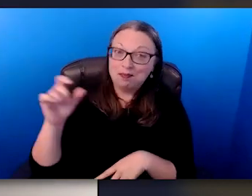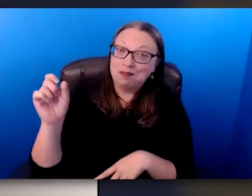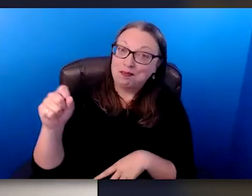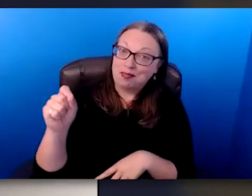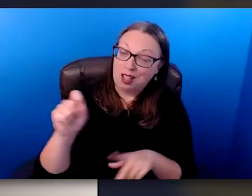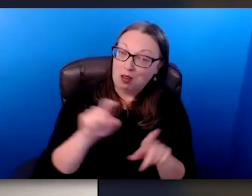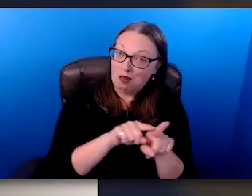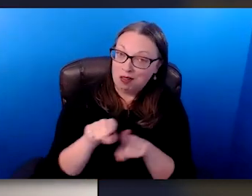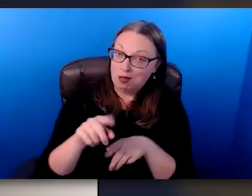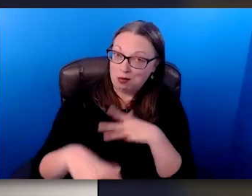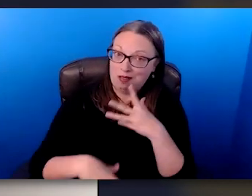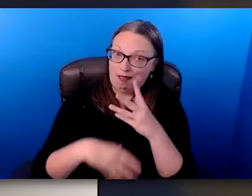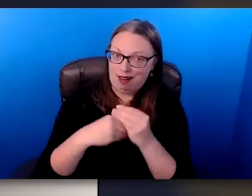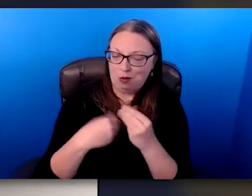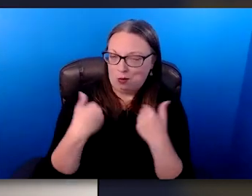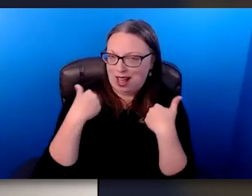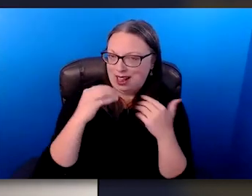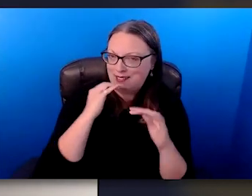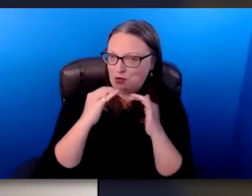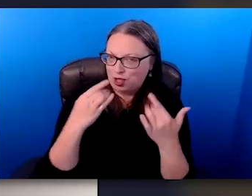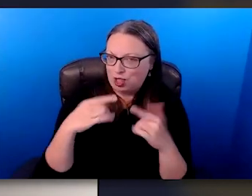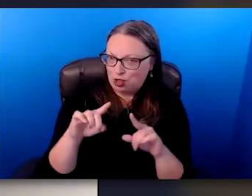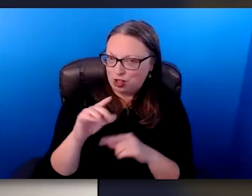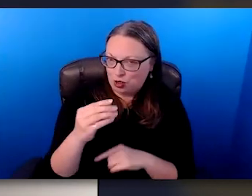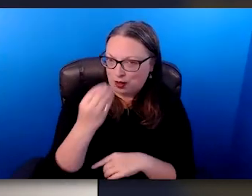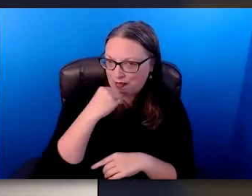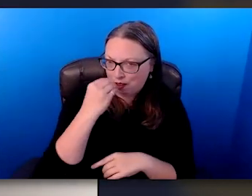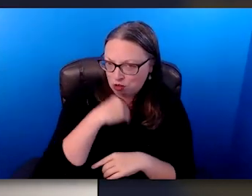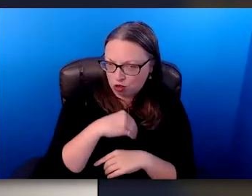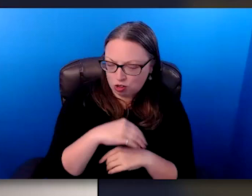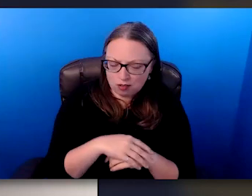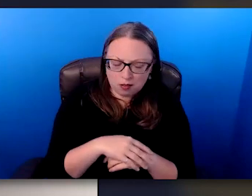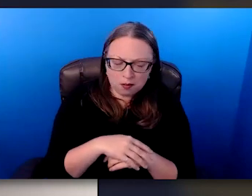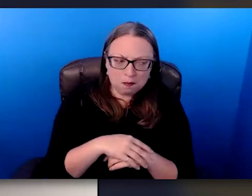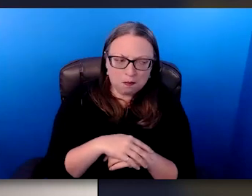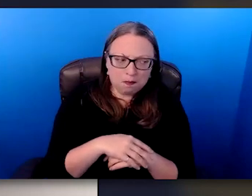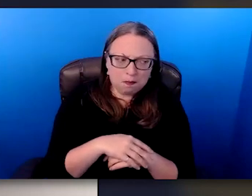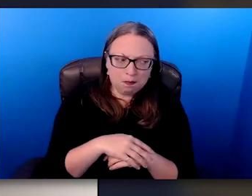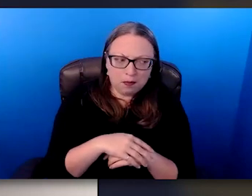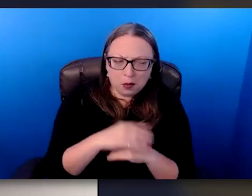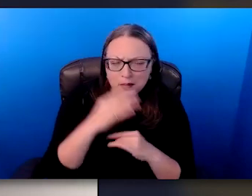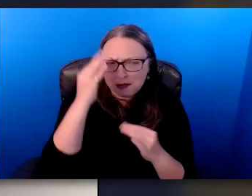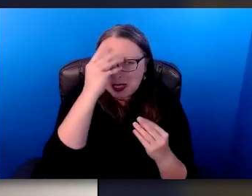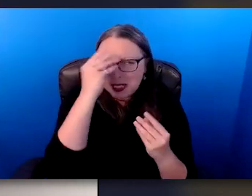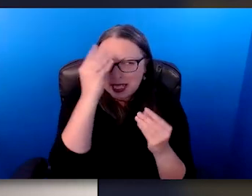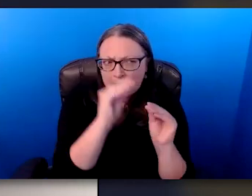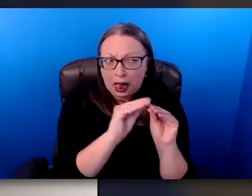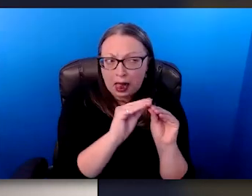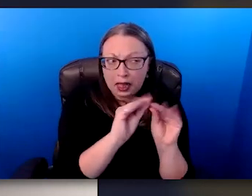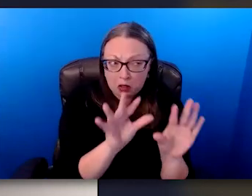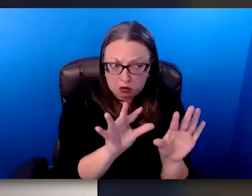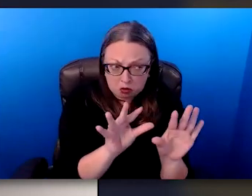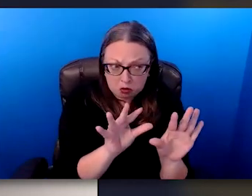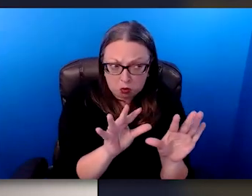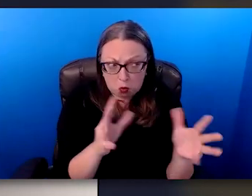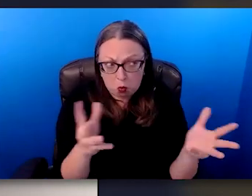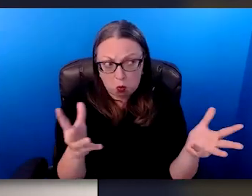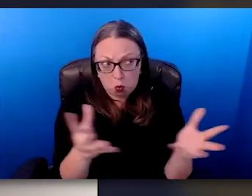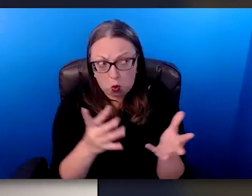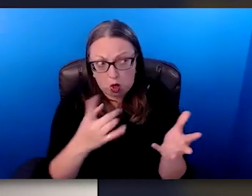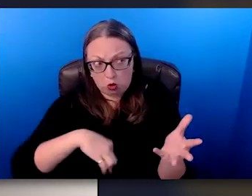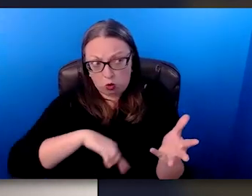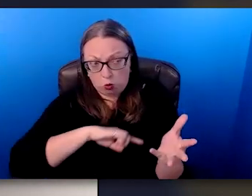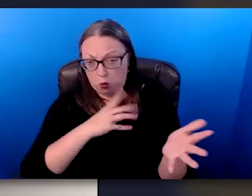this conversation at lunch that it's really a question of thinking very clearly about what is it we want students